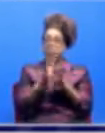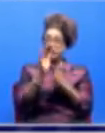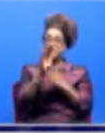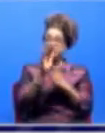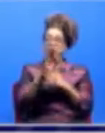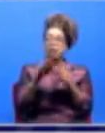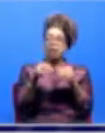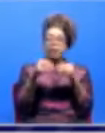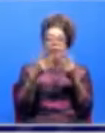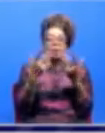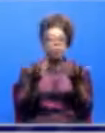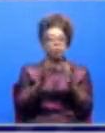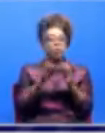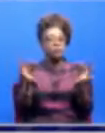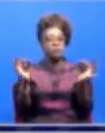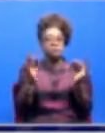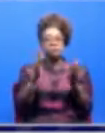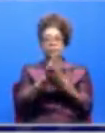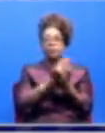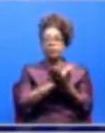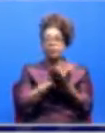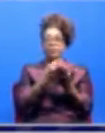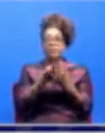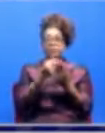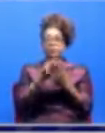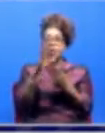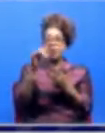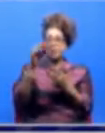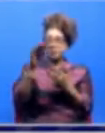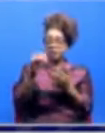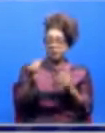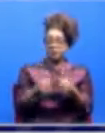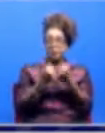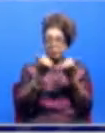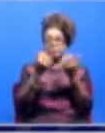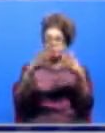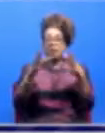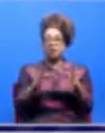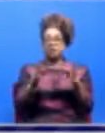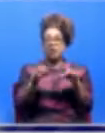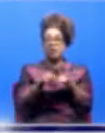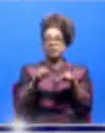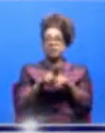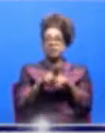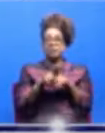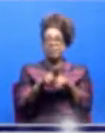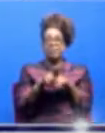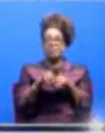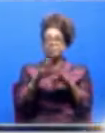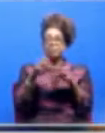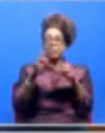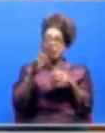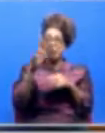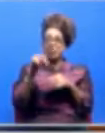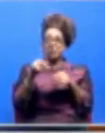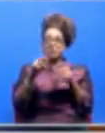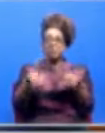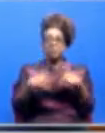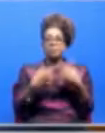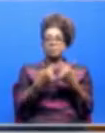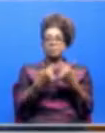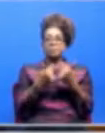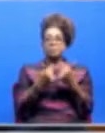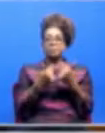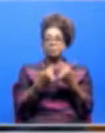how long it takes before financial assets curb be classified as unclaimed. The law is saying